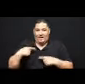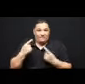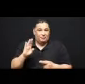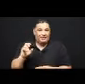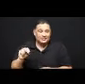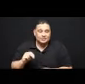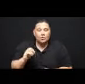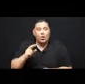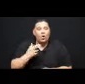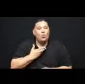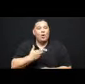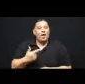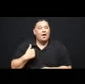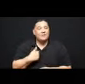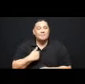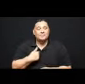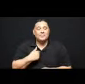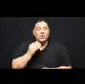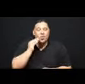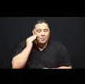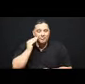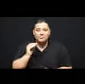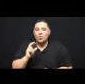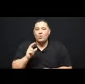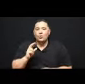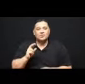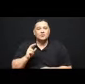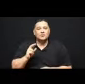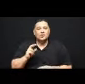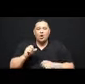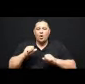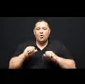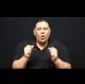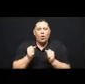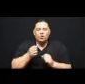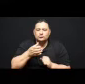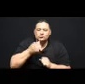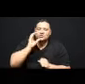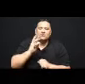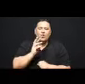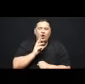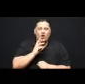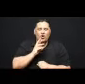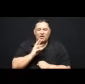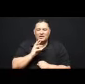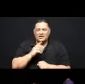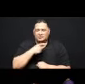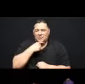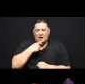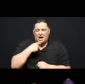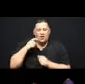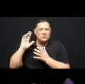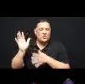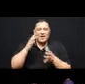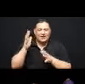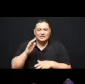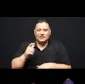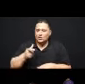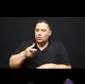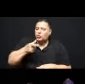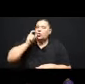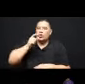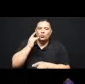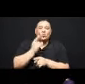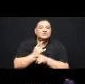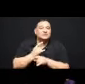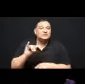for being a cold drink of water and the parched wind, a shot of whiskey too. I